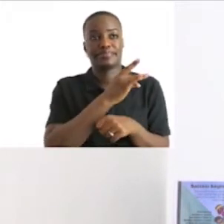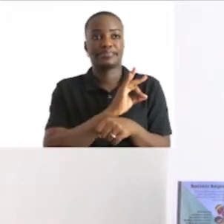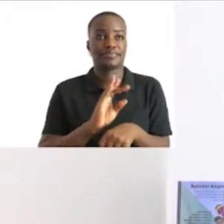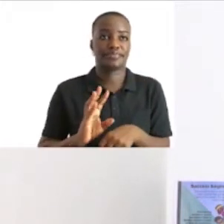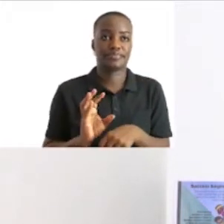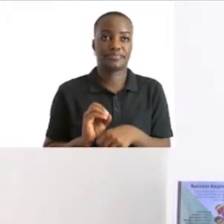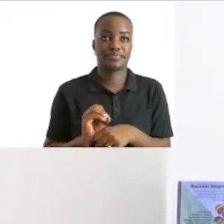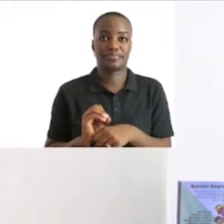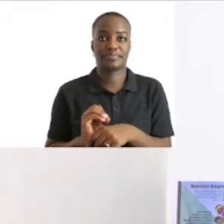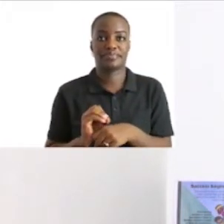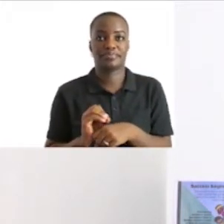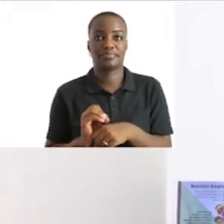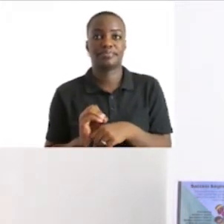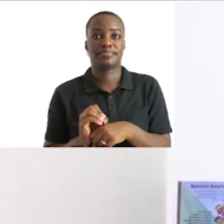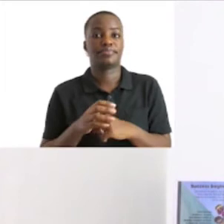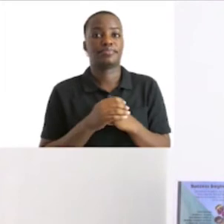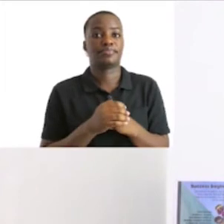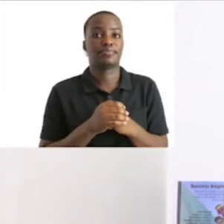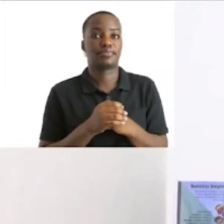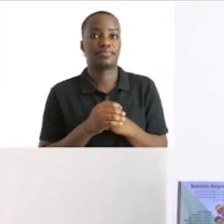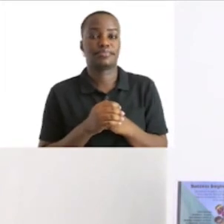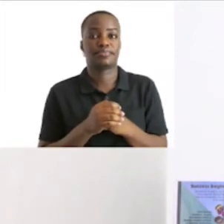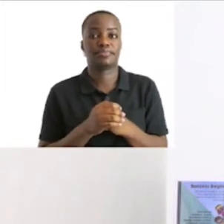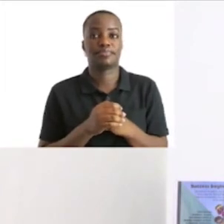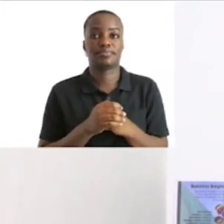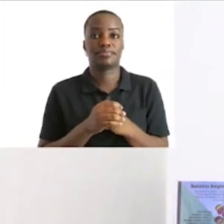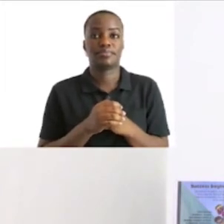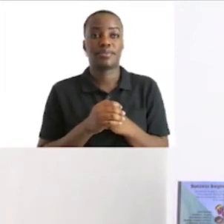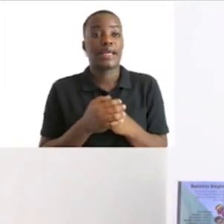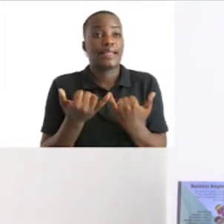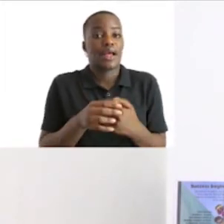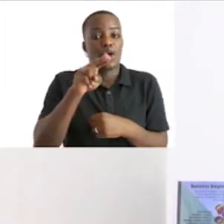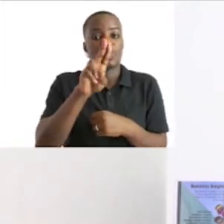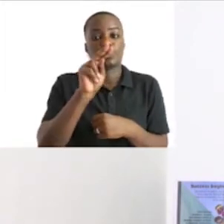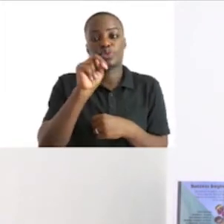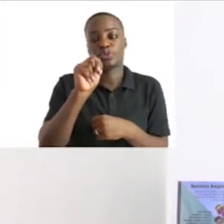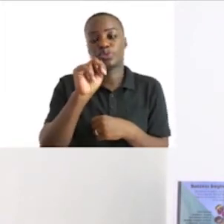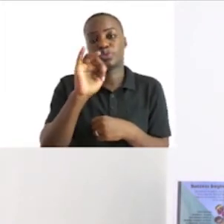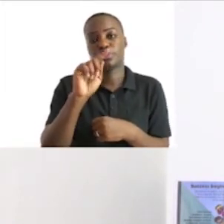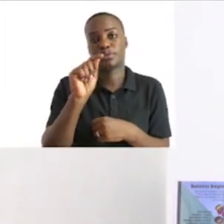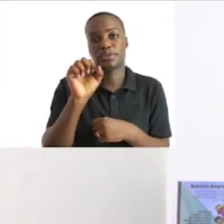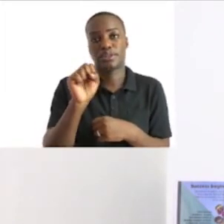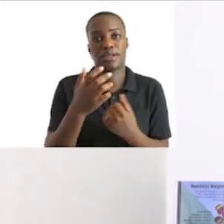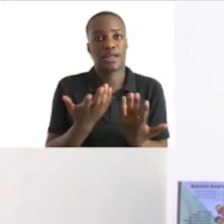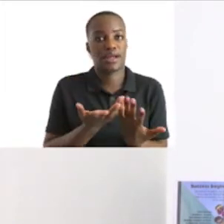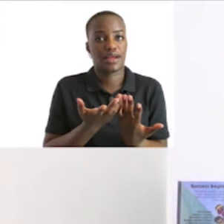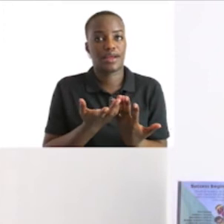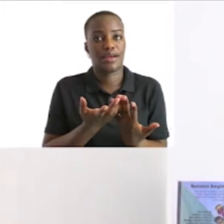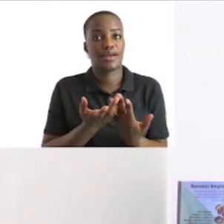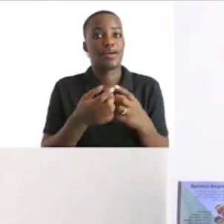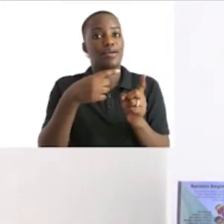And since we are done with this part, we also need to bring down our